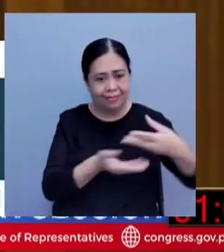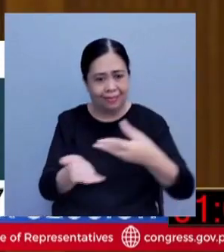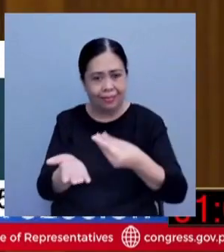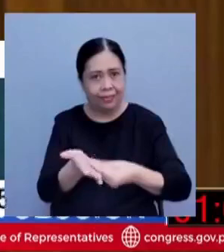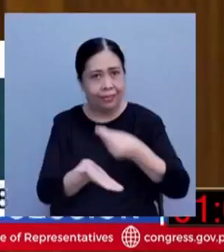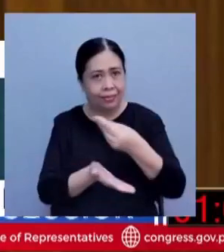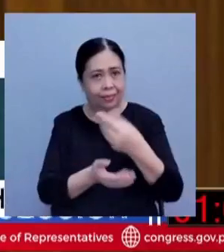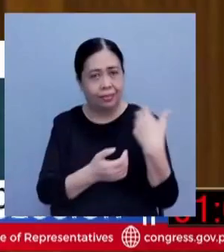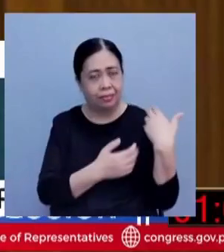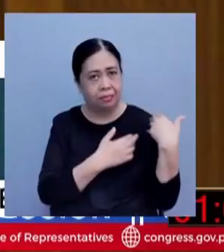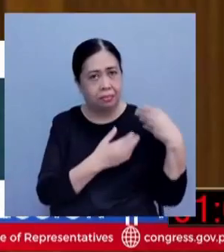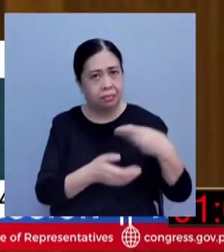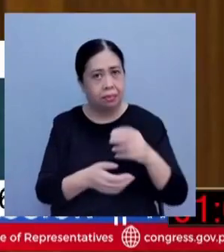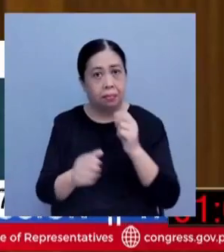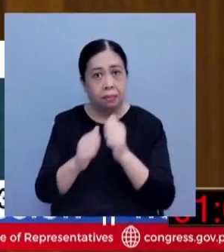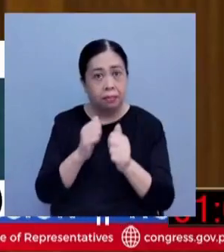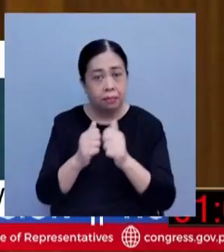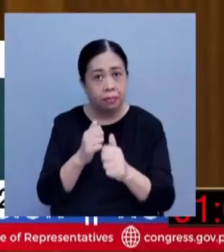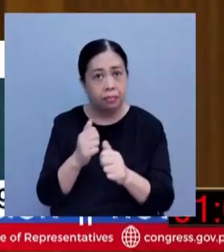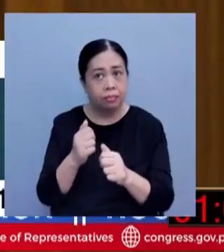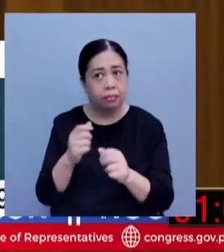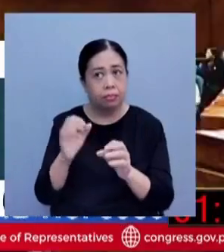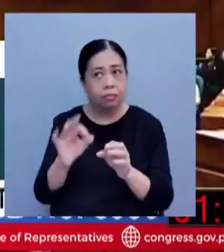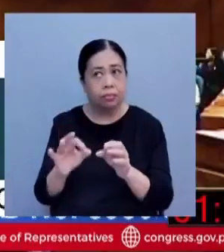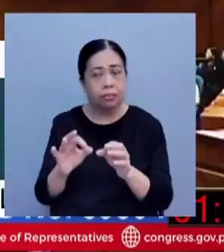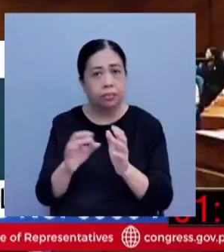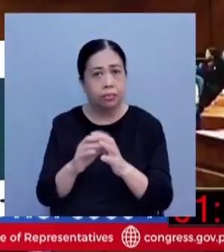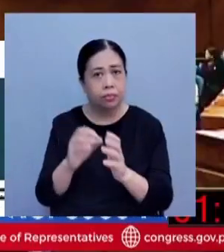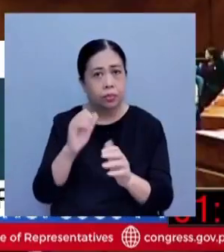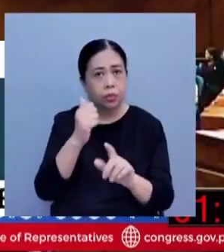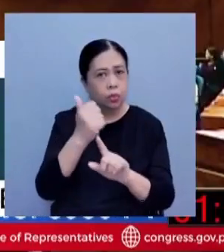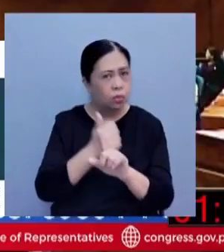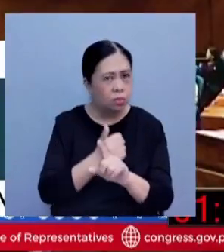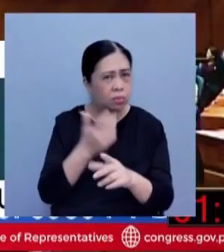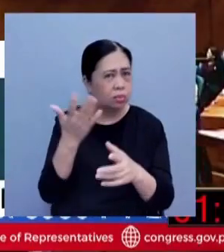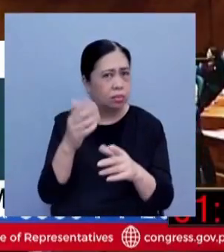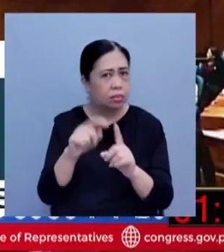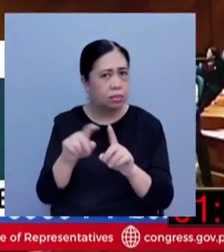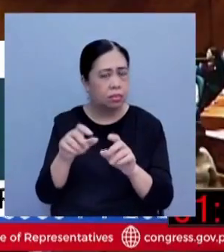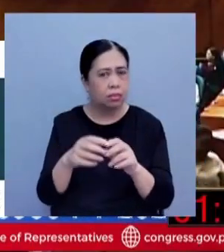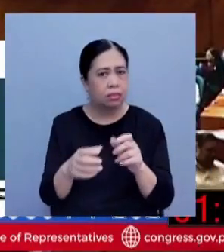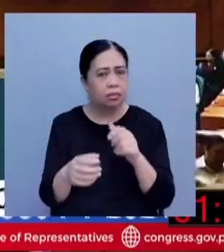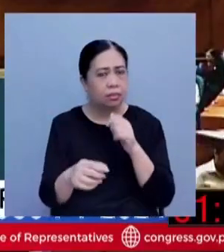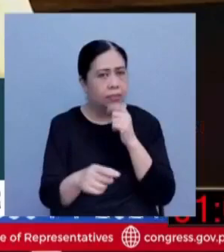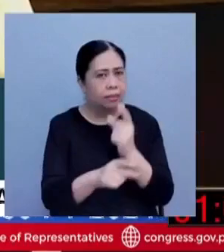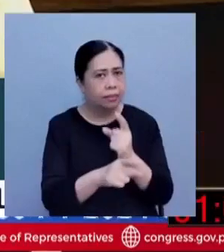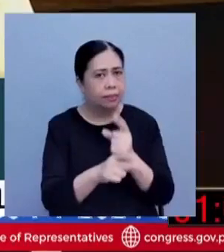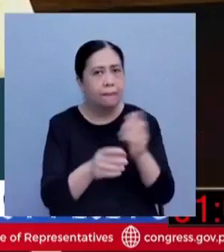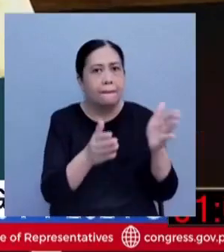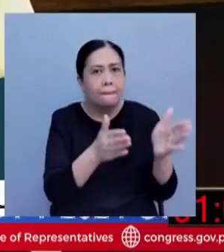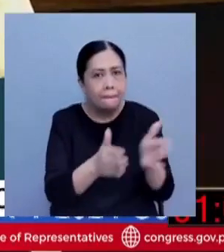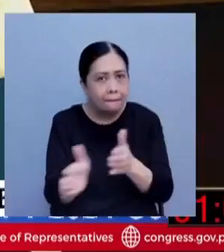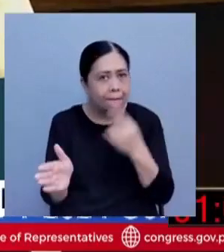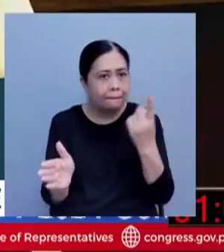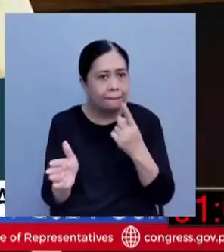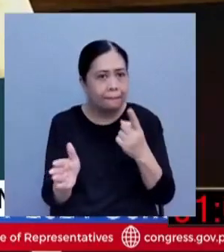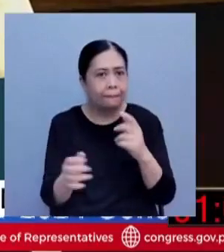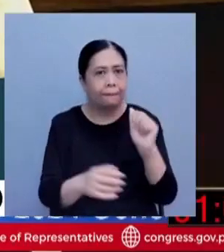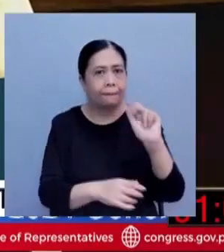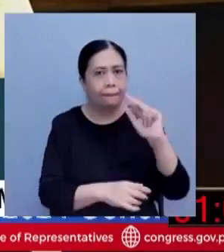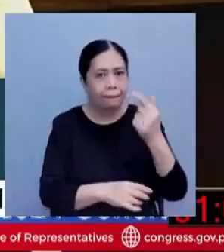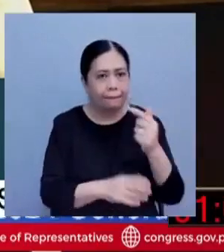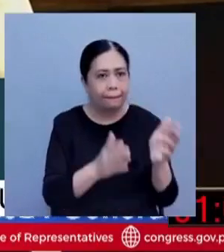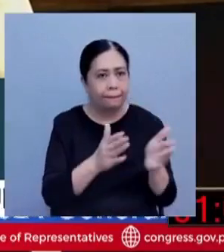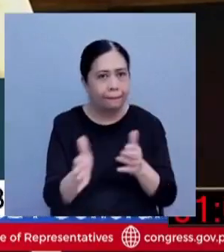na-obligate. So ibig sabihin noon kung August man yan. That is inaccurate. Plans were laid as early as August, but